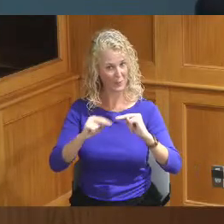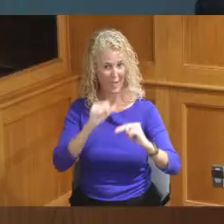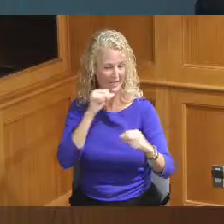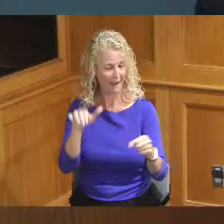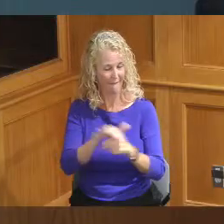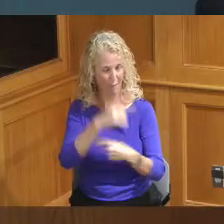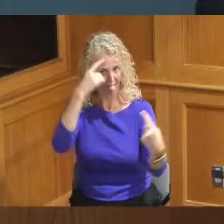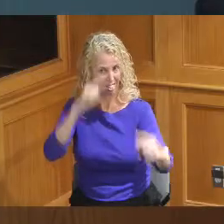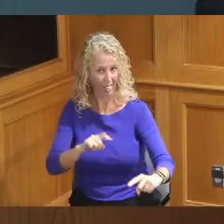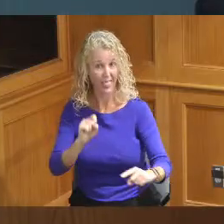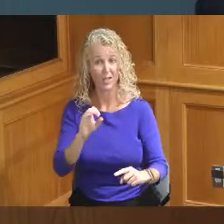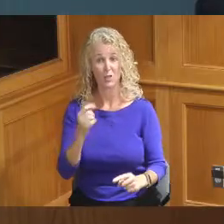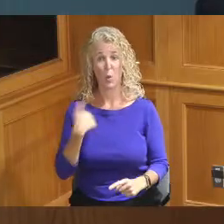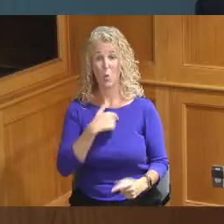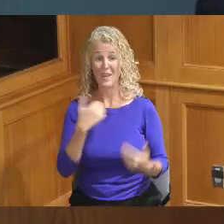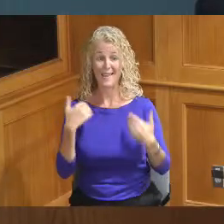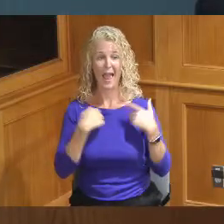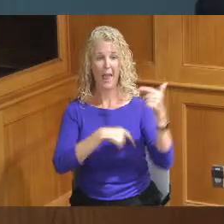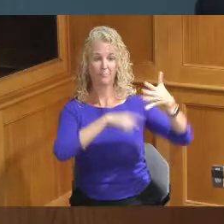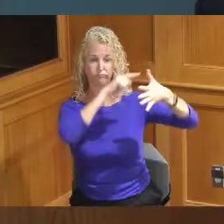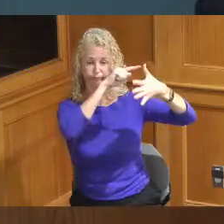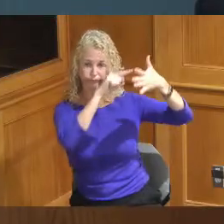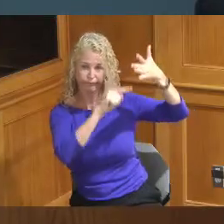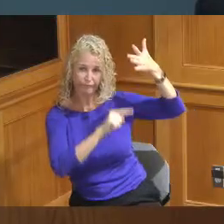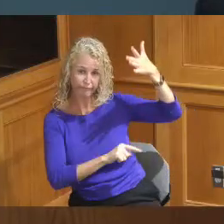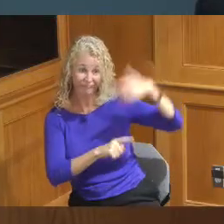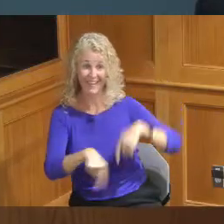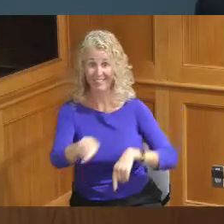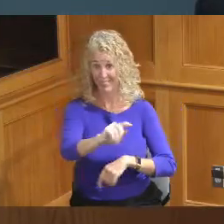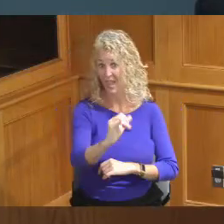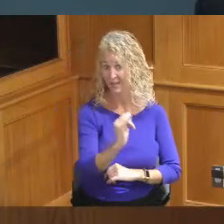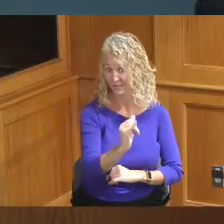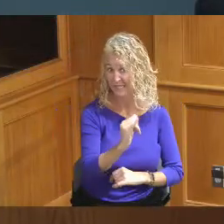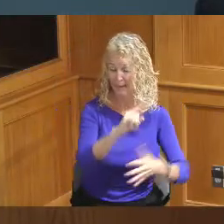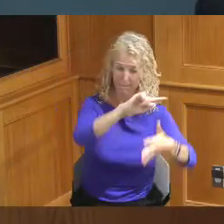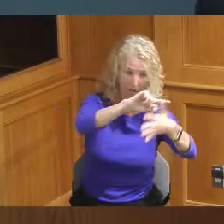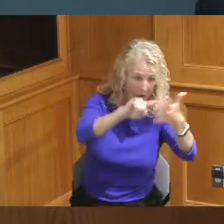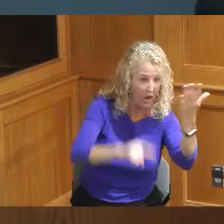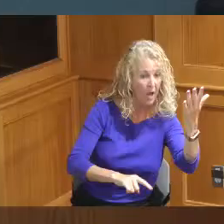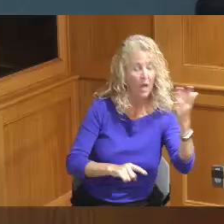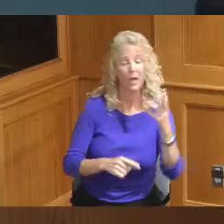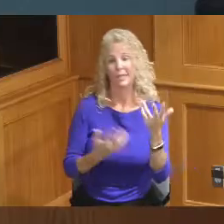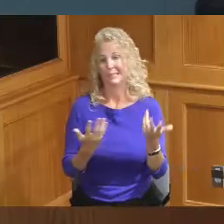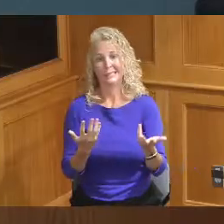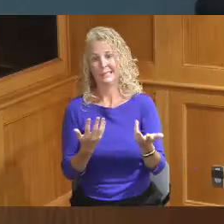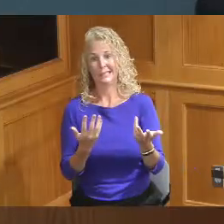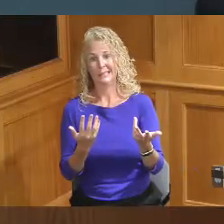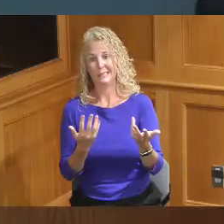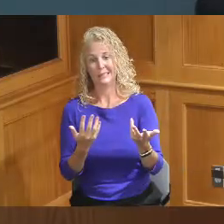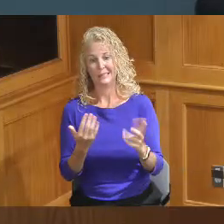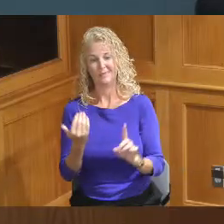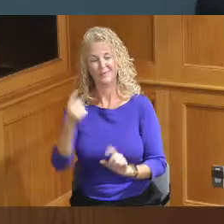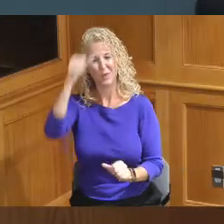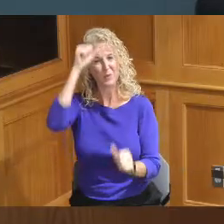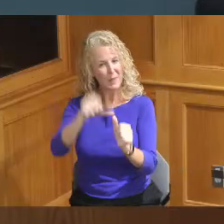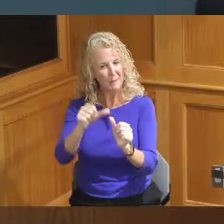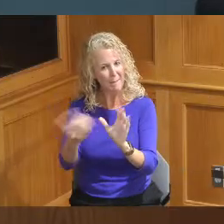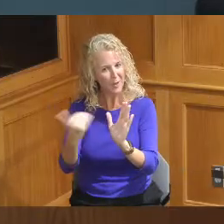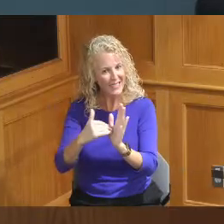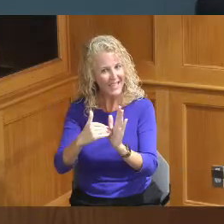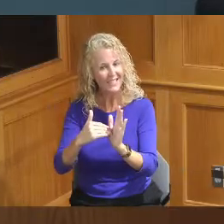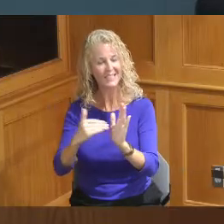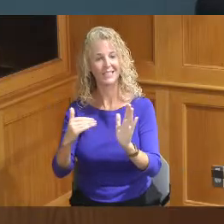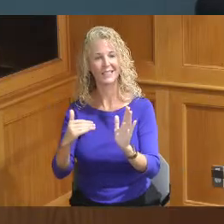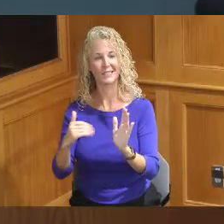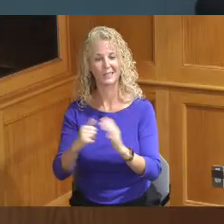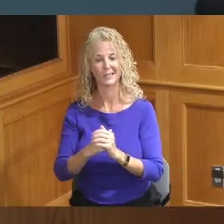went in with some things. They went in with some things, very high-level issues. Let's remind ourselves of what has been